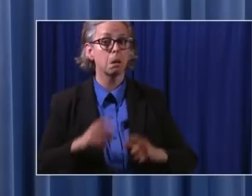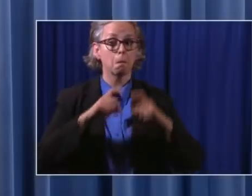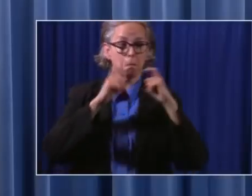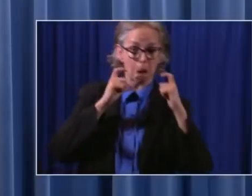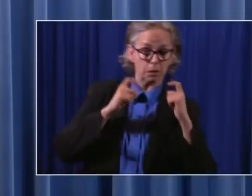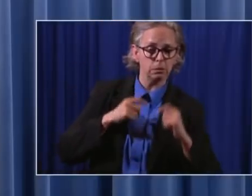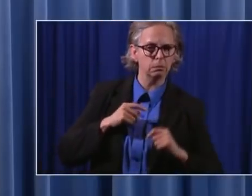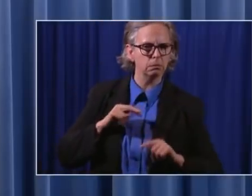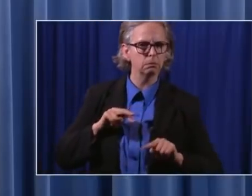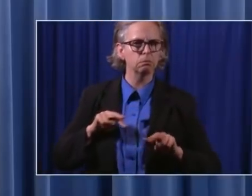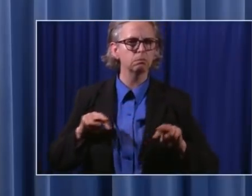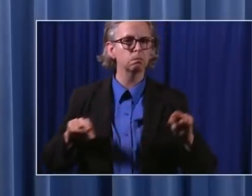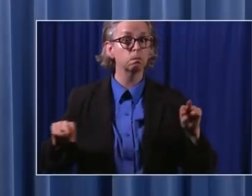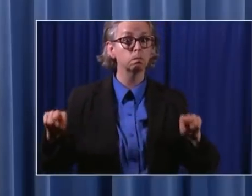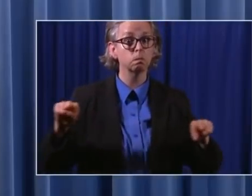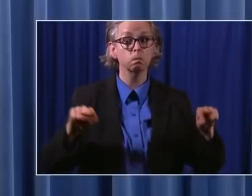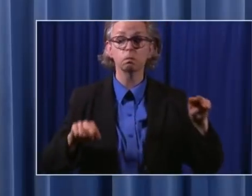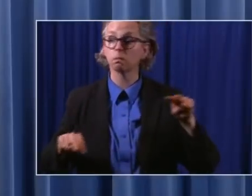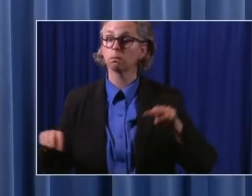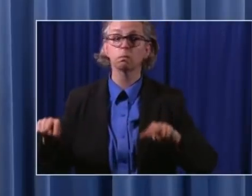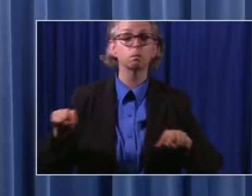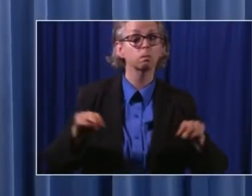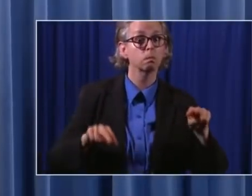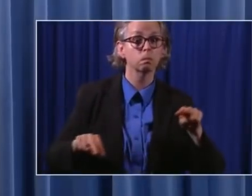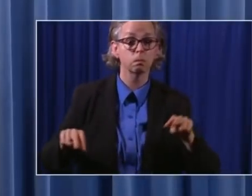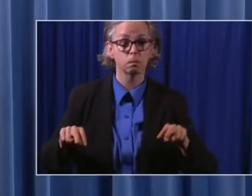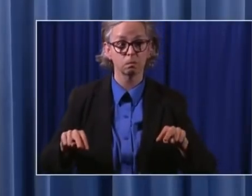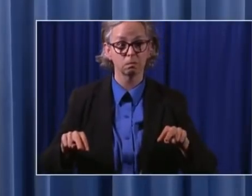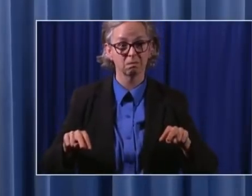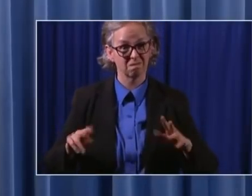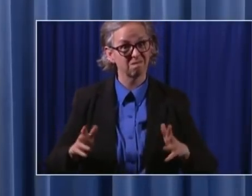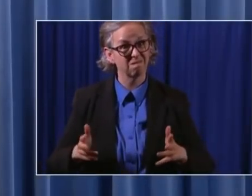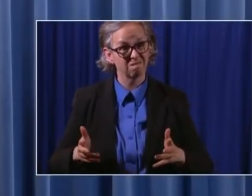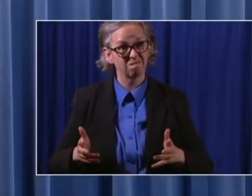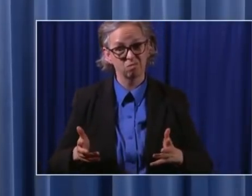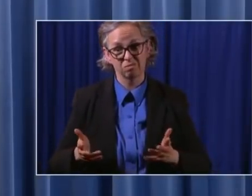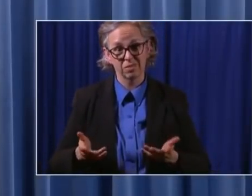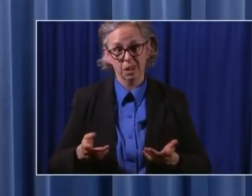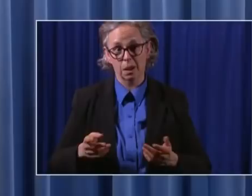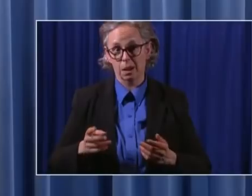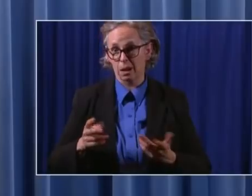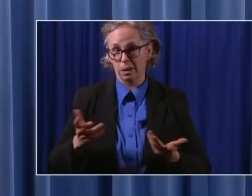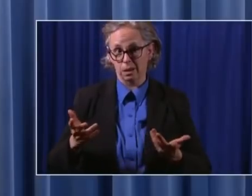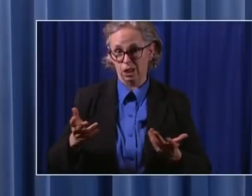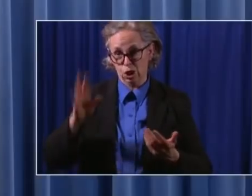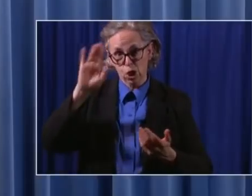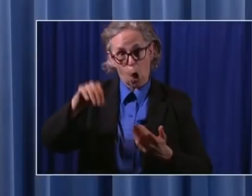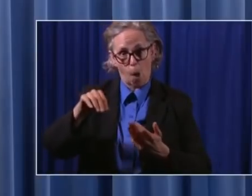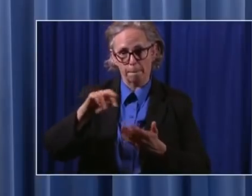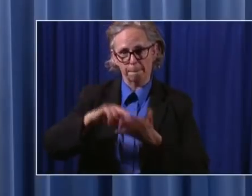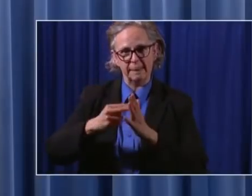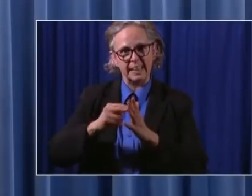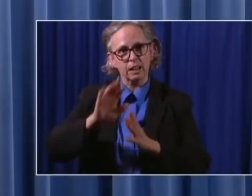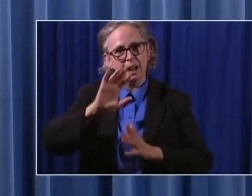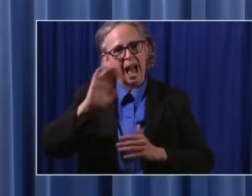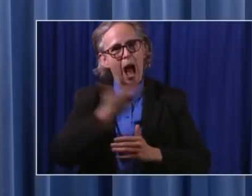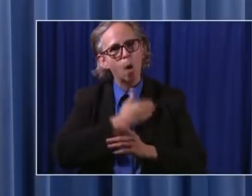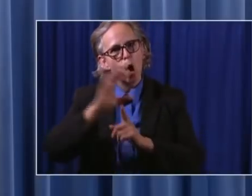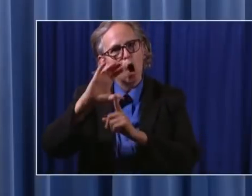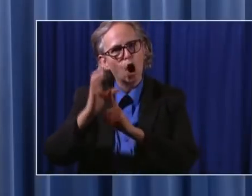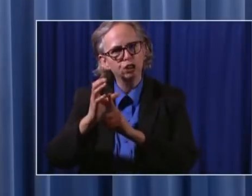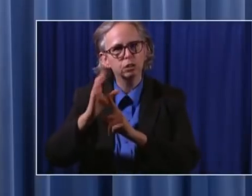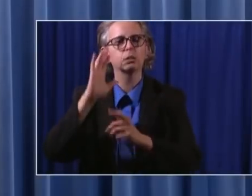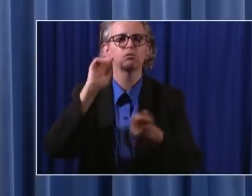I think it is a change in culture that we're looking for. We are not a people historically that wear